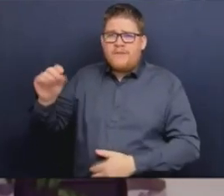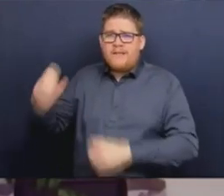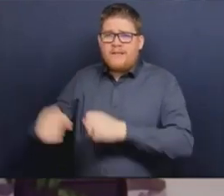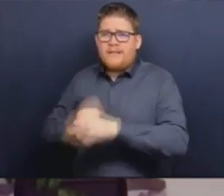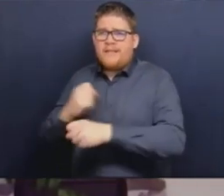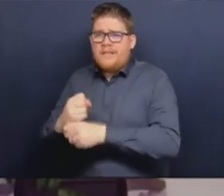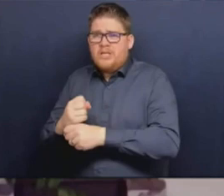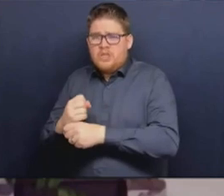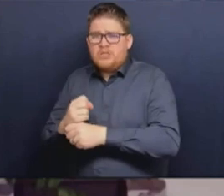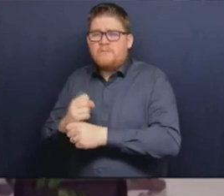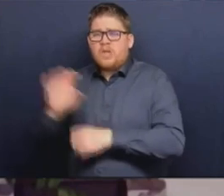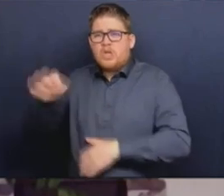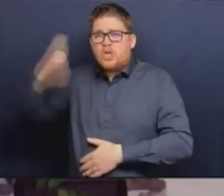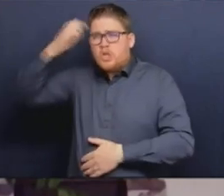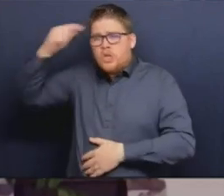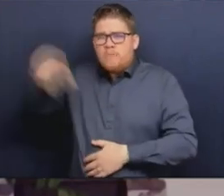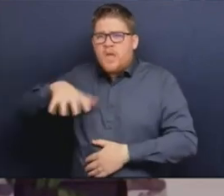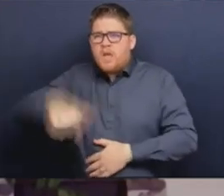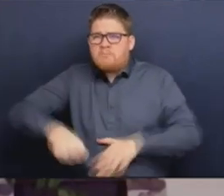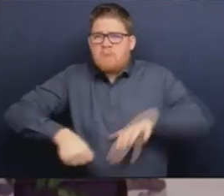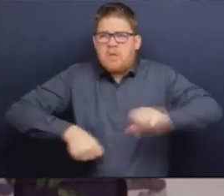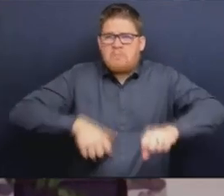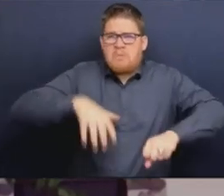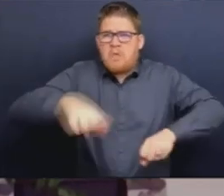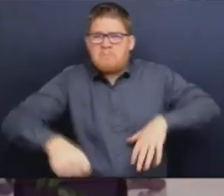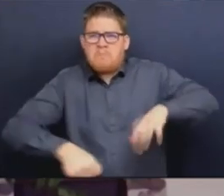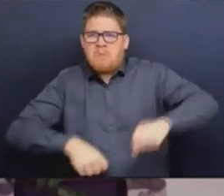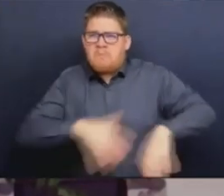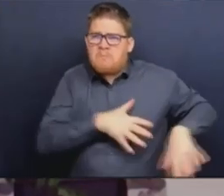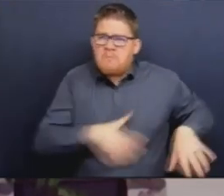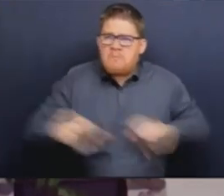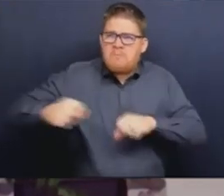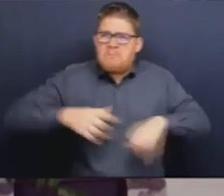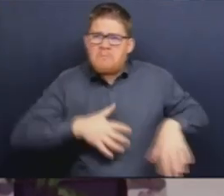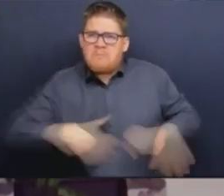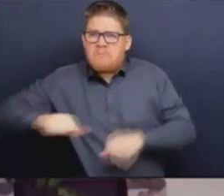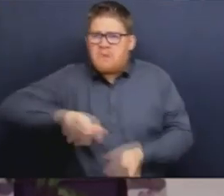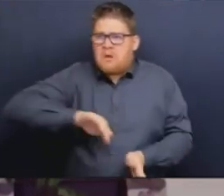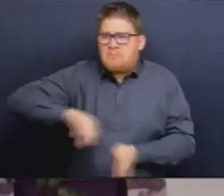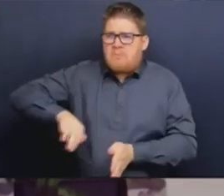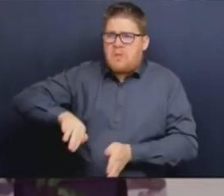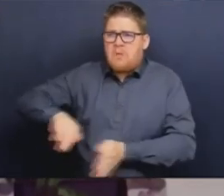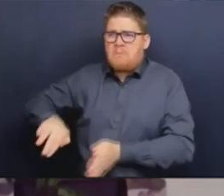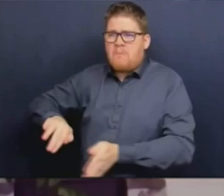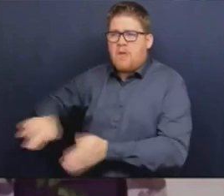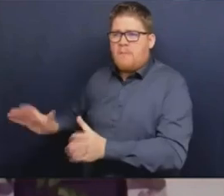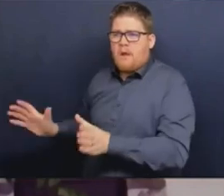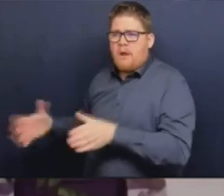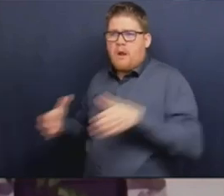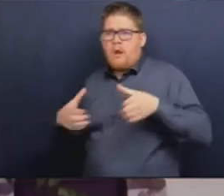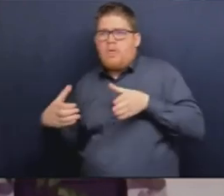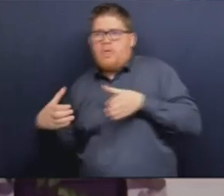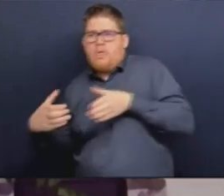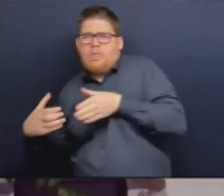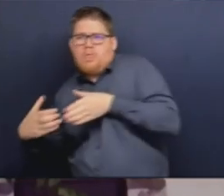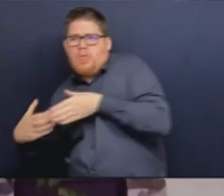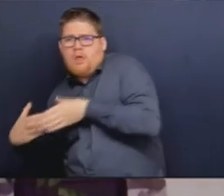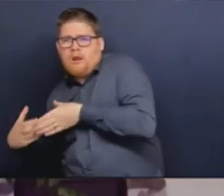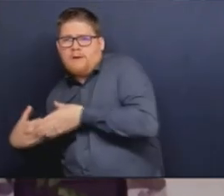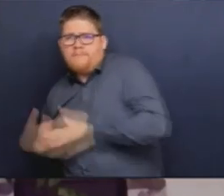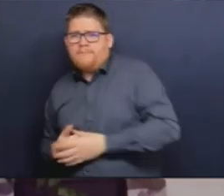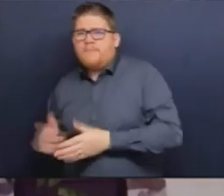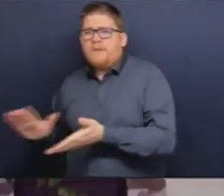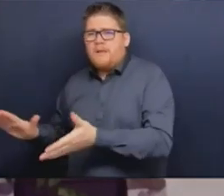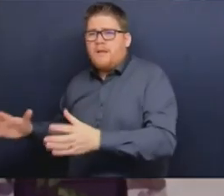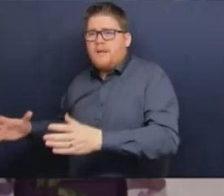inflicted upon Indigenous people. We have a long history of being victims of racism. We've been banned from